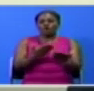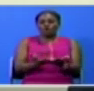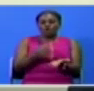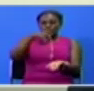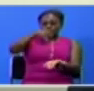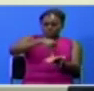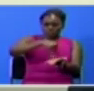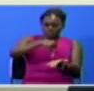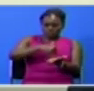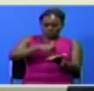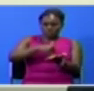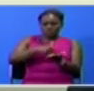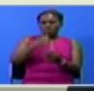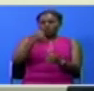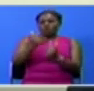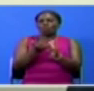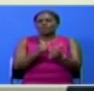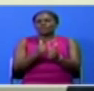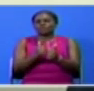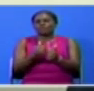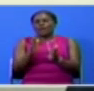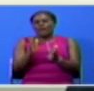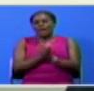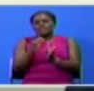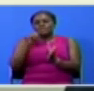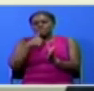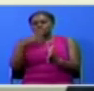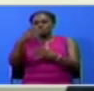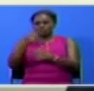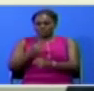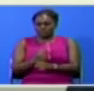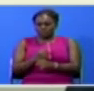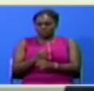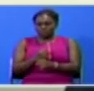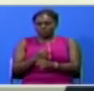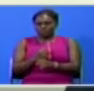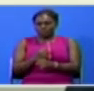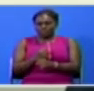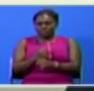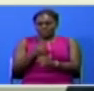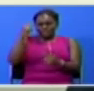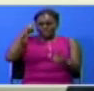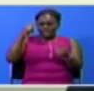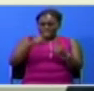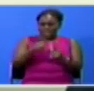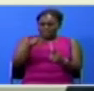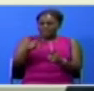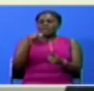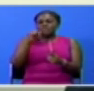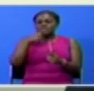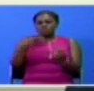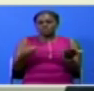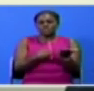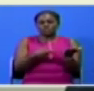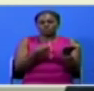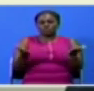including the dominant operator, and new entrants. The regulator, with the intention of promoting new technology in